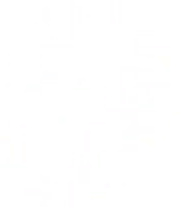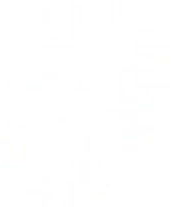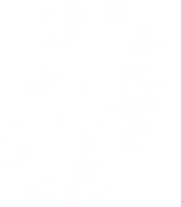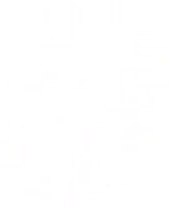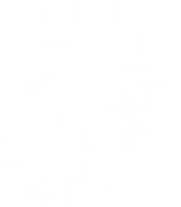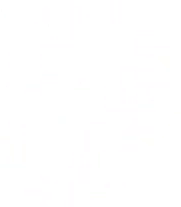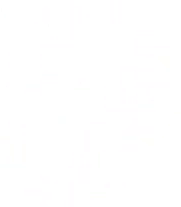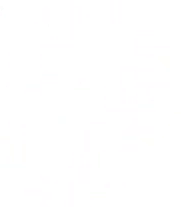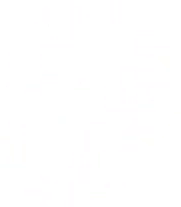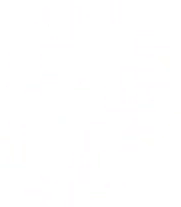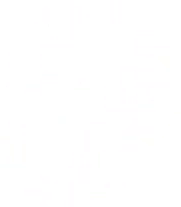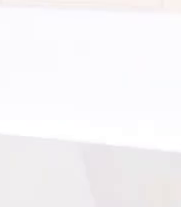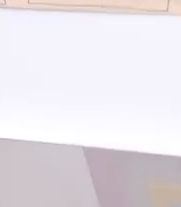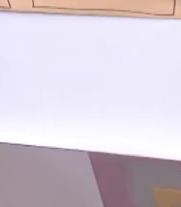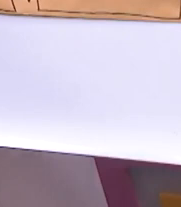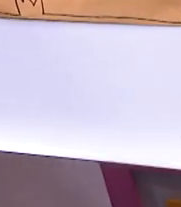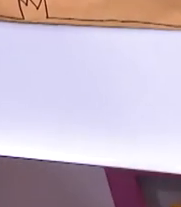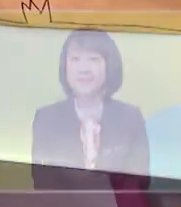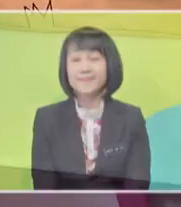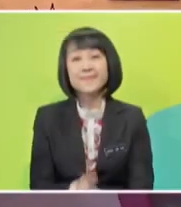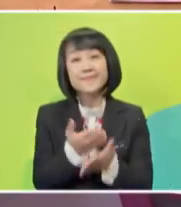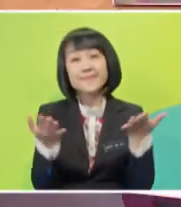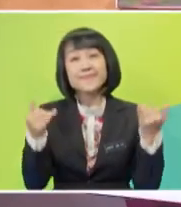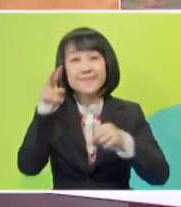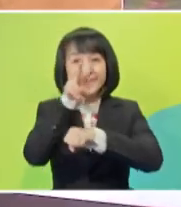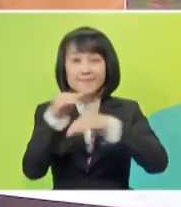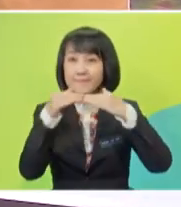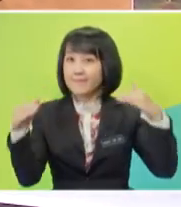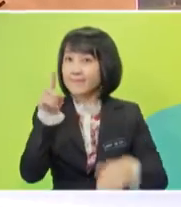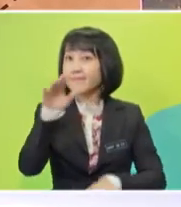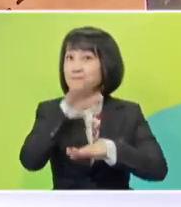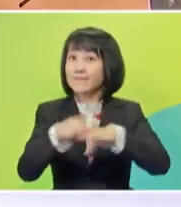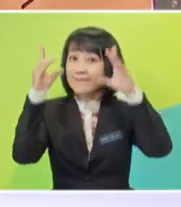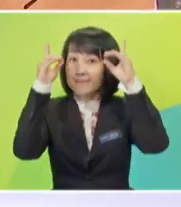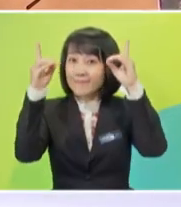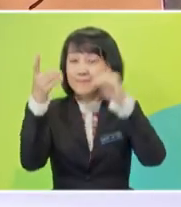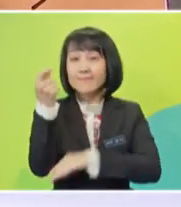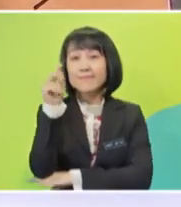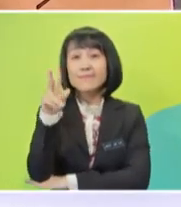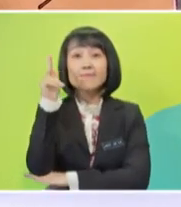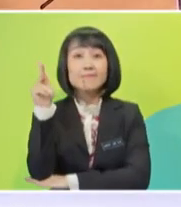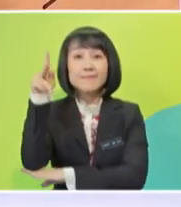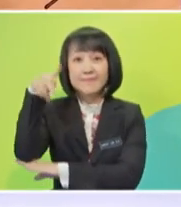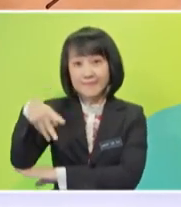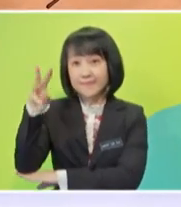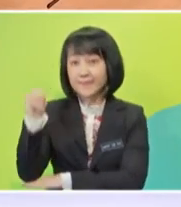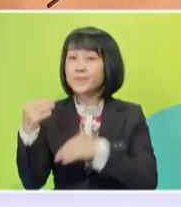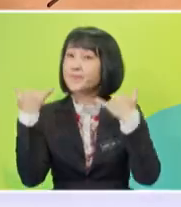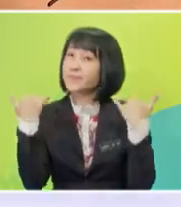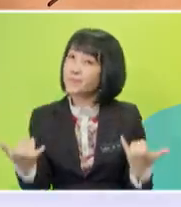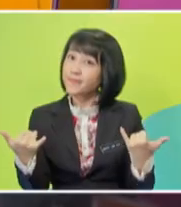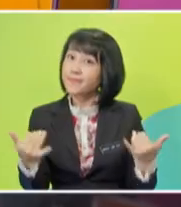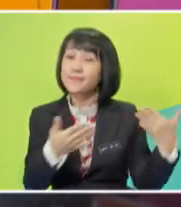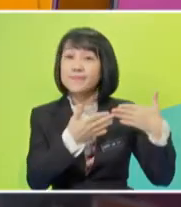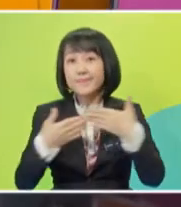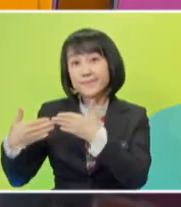DidikTV KPM. You are now watching Level 1 on DidikTV KPM, and now we are going to proceed